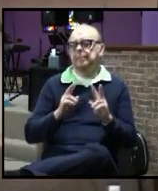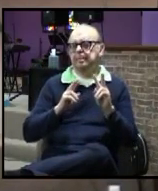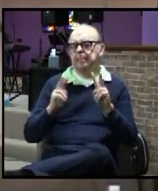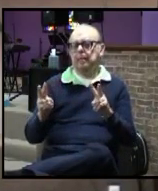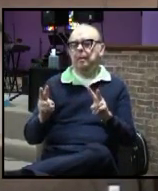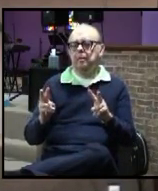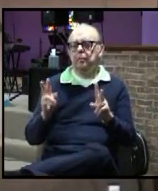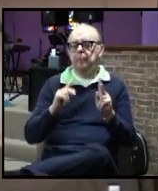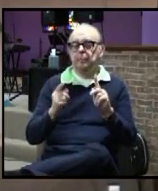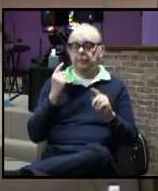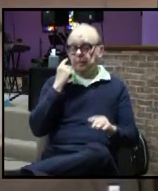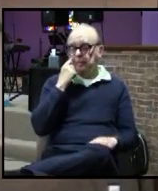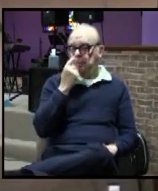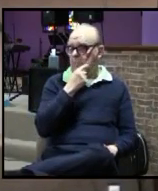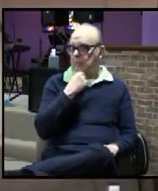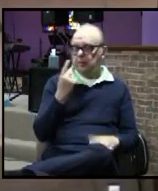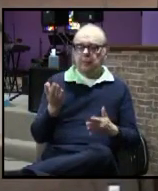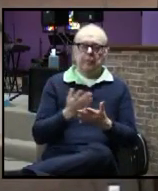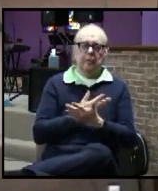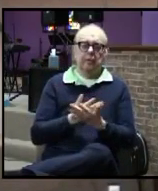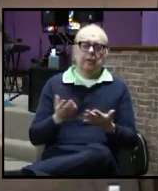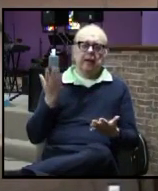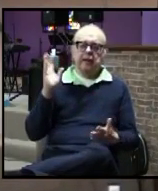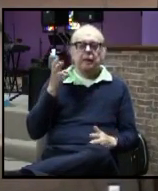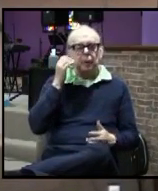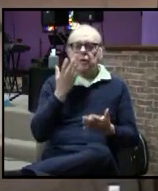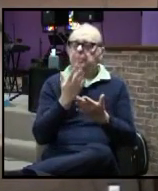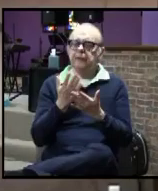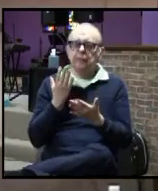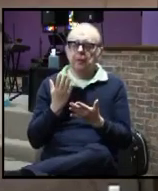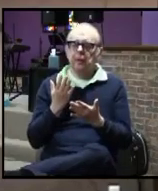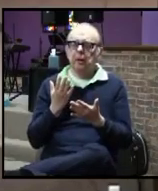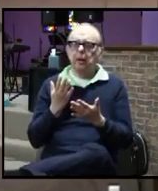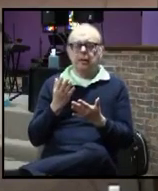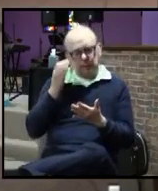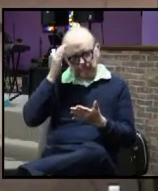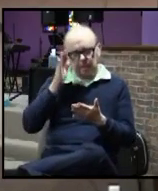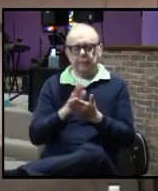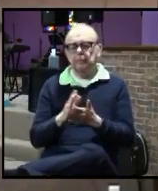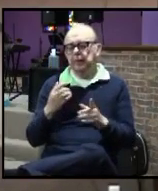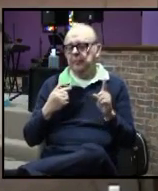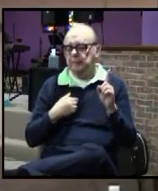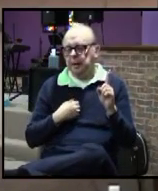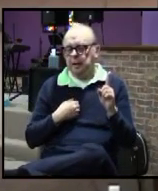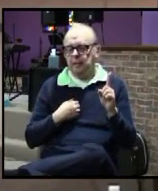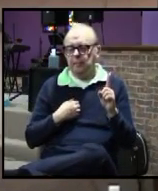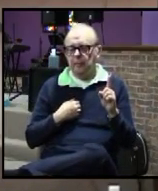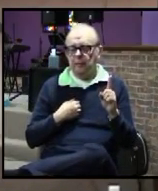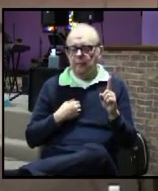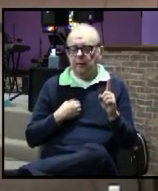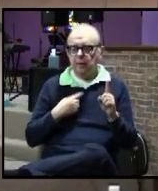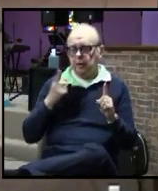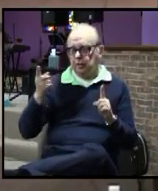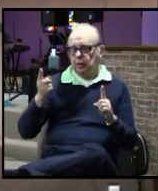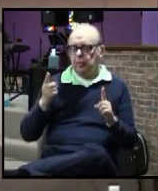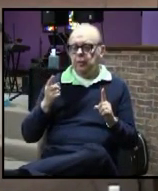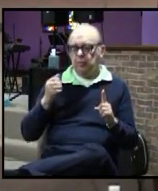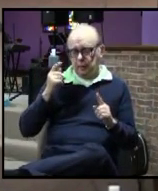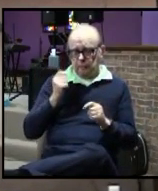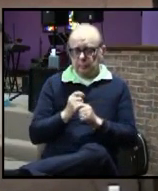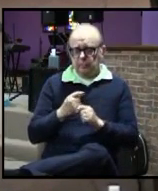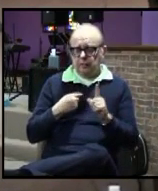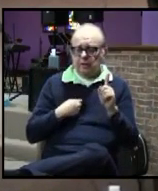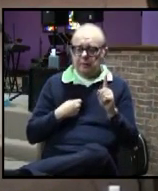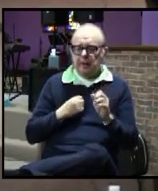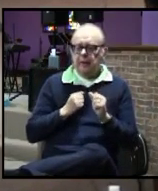Jesus looked into people's eyes and told them something they'd never heard before. If you believe in me, if you trust me,